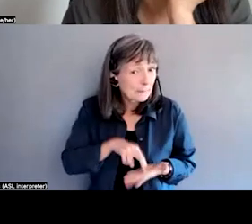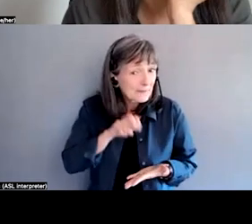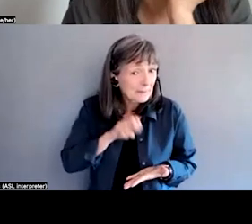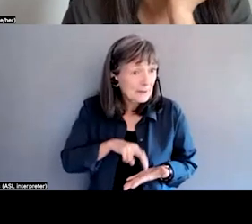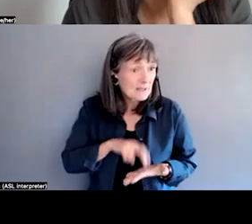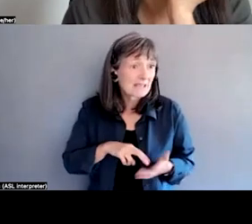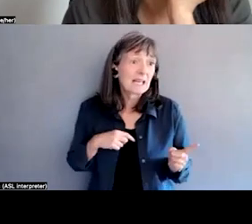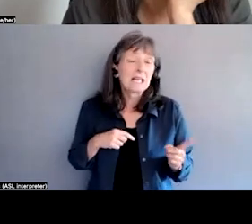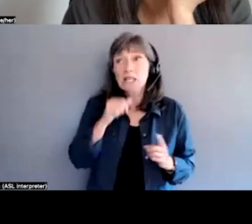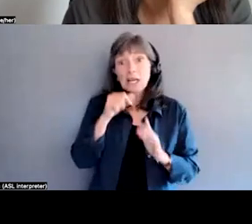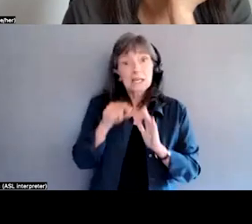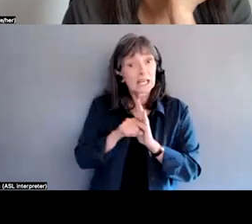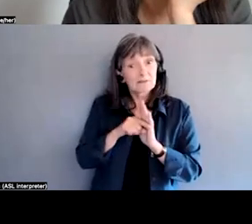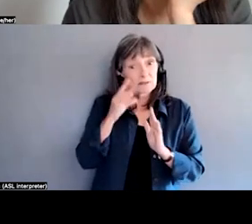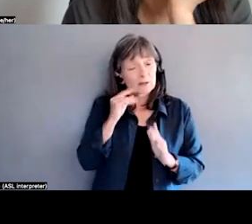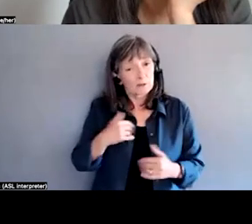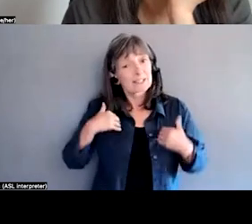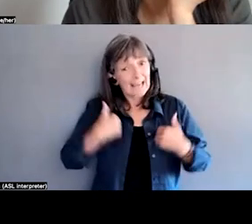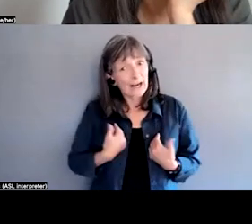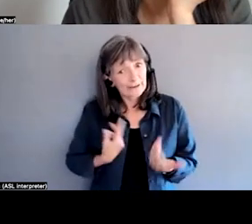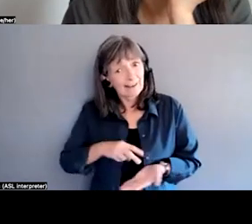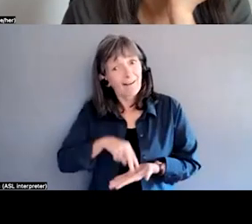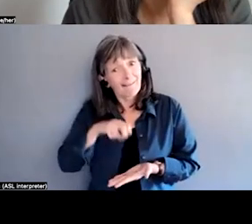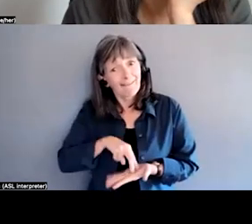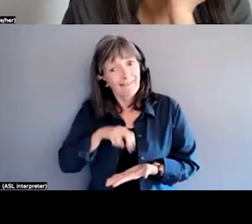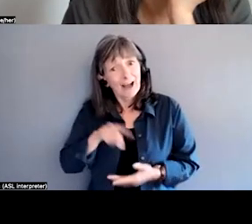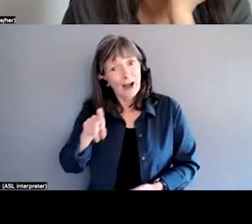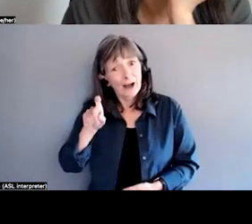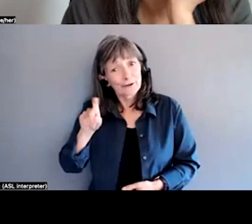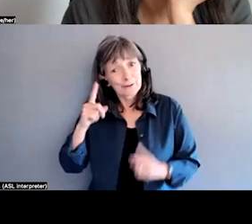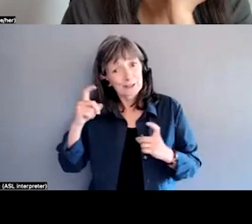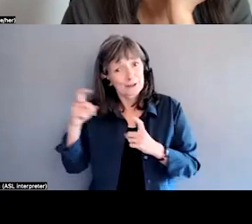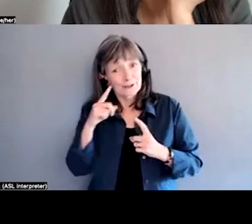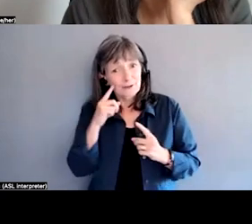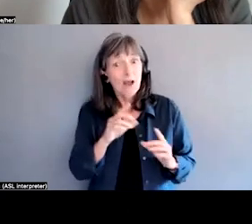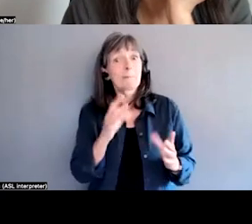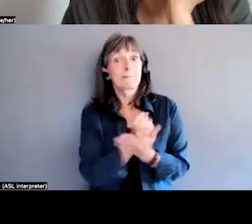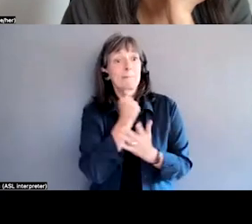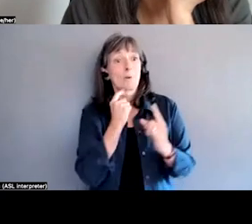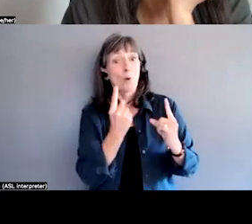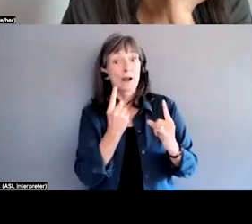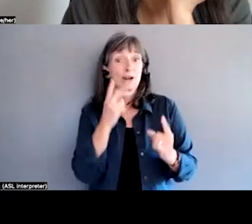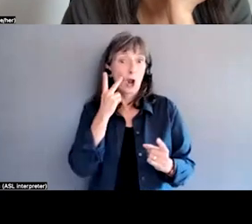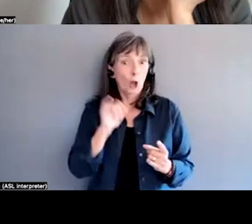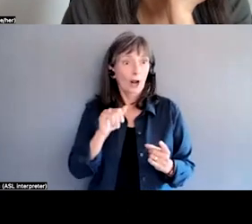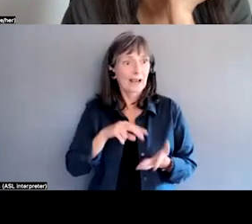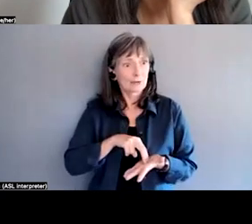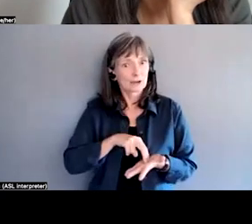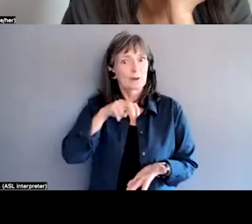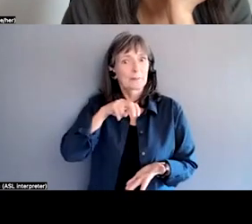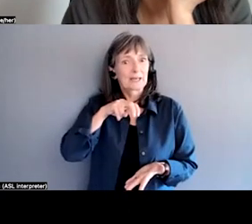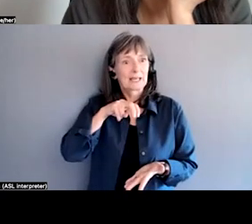say it was negative. It was tiring. It was, I had to take 100 photos to get one where it looked like I was jumping and